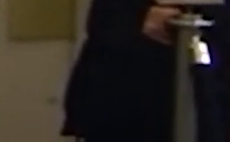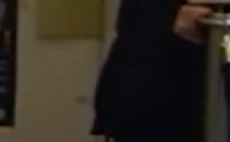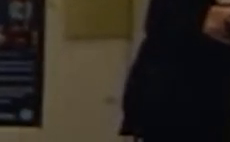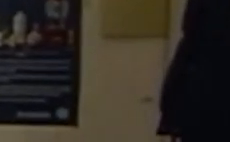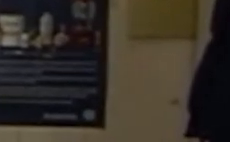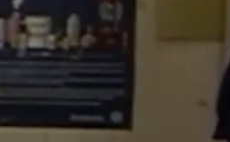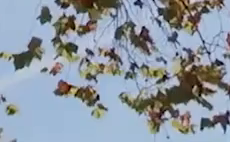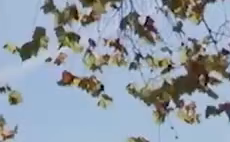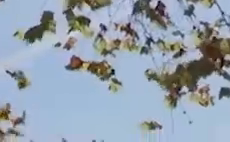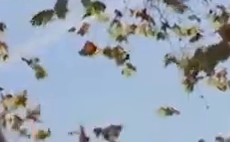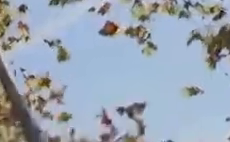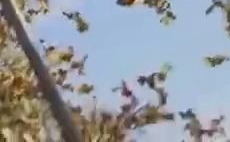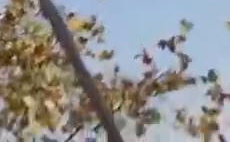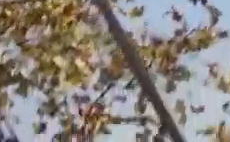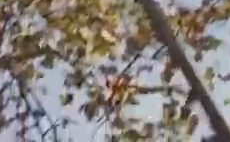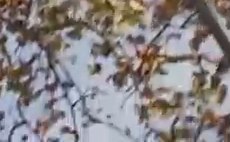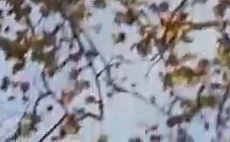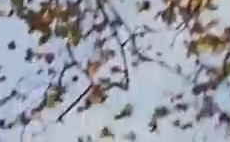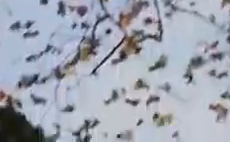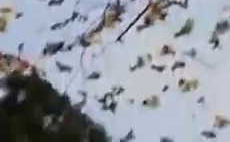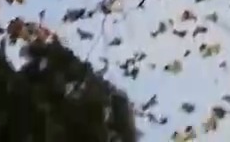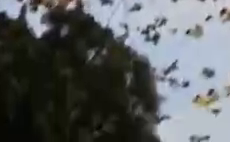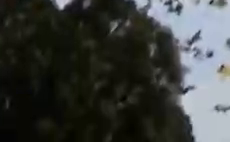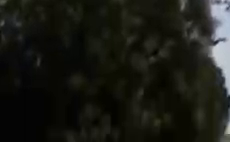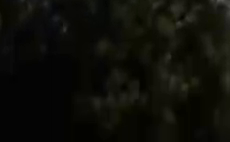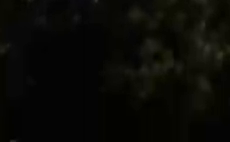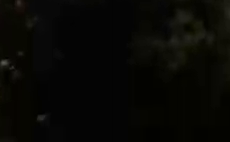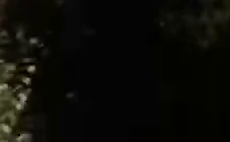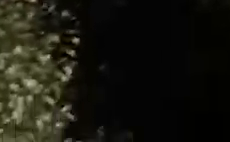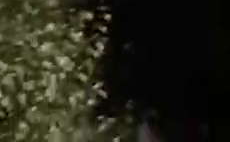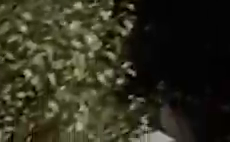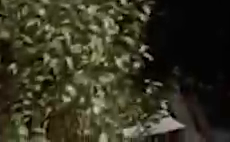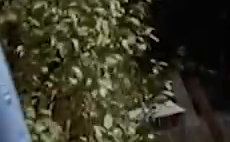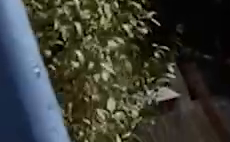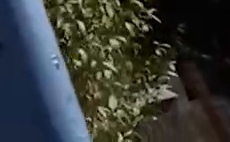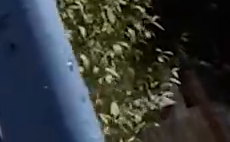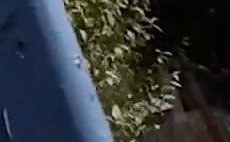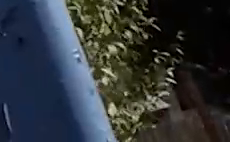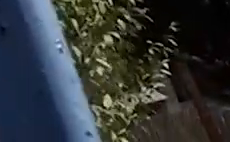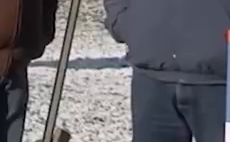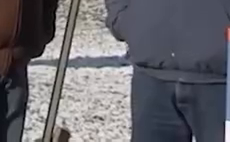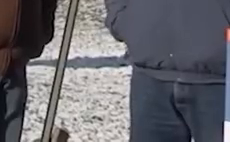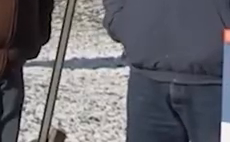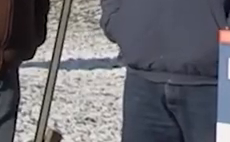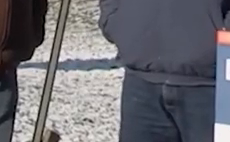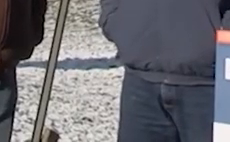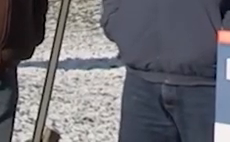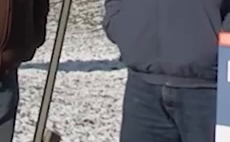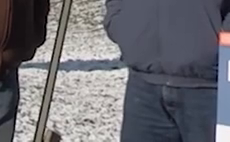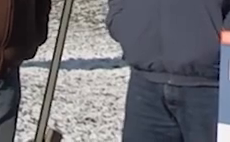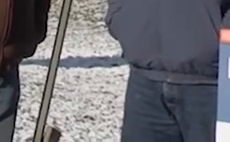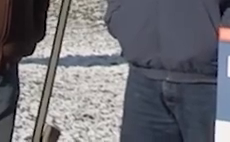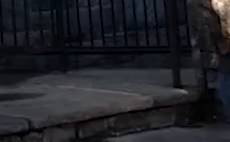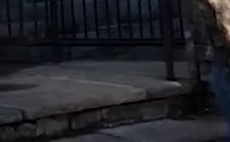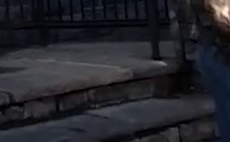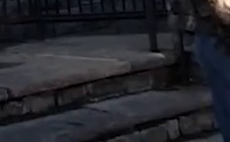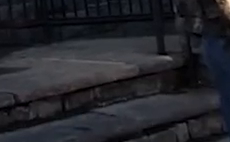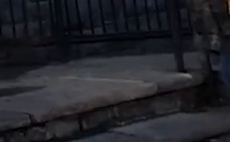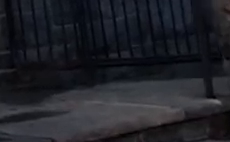best, and to see all of what's fallen apart now, it hurts a lot of workers because we have pride.